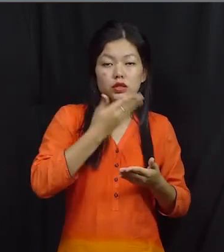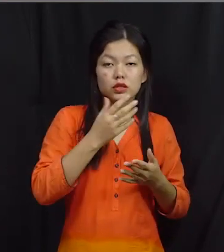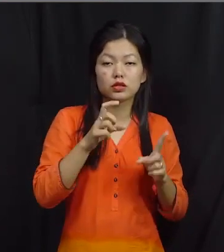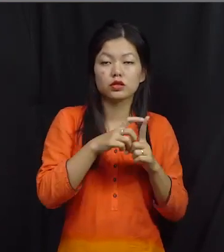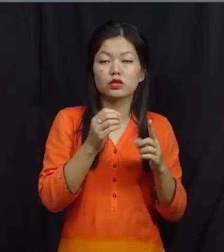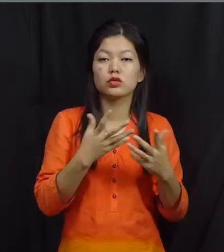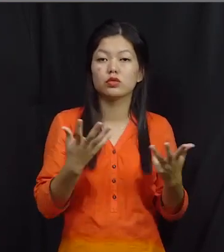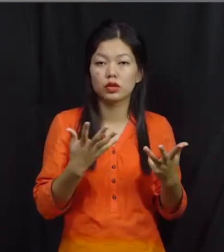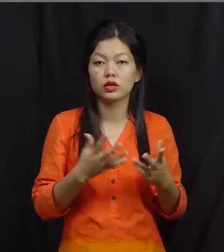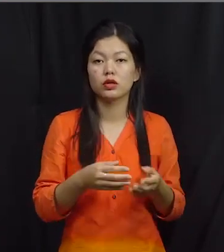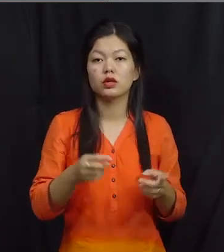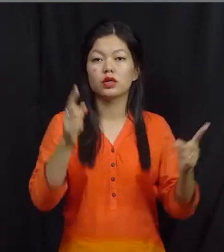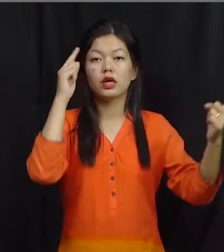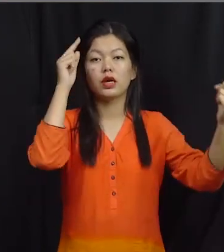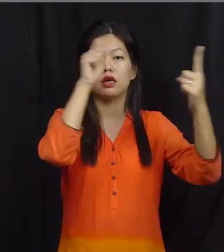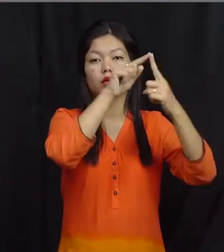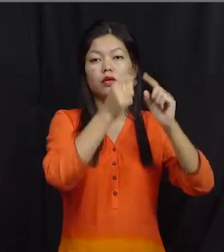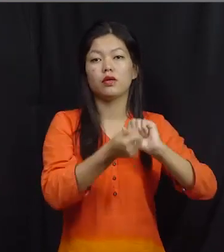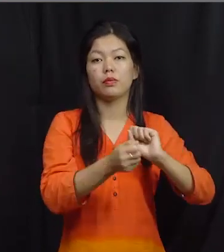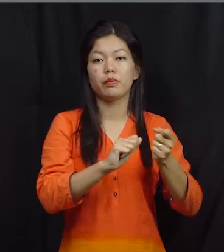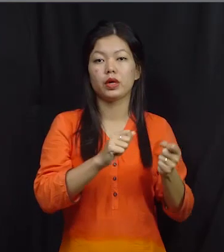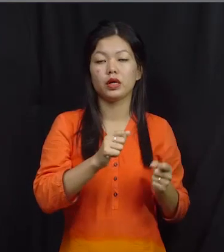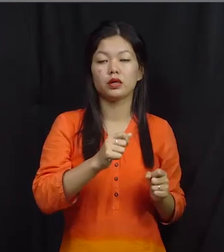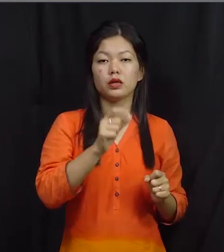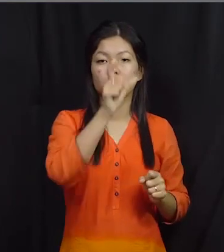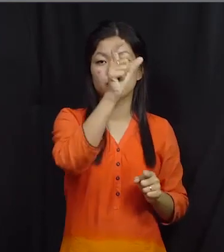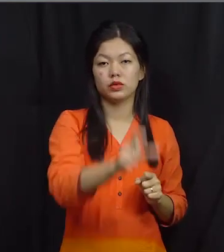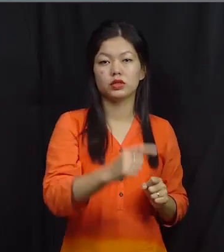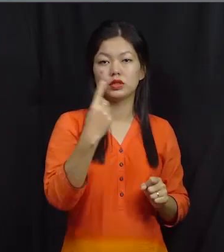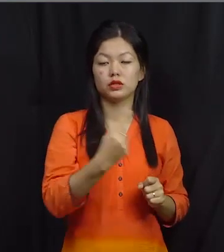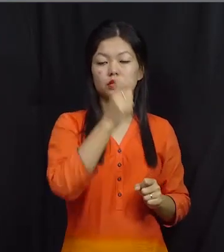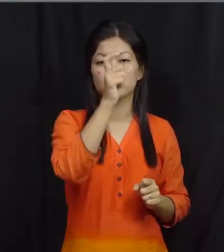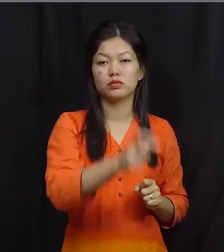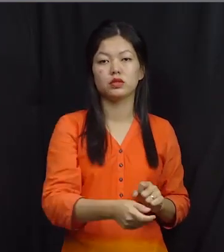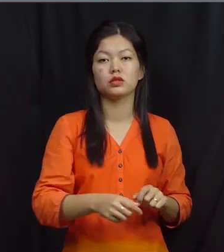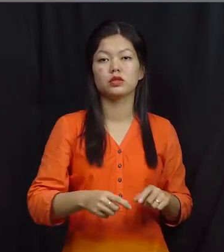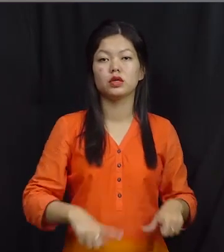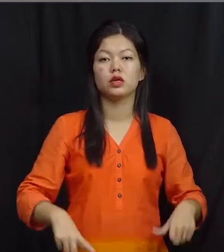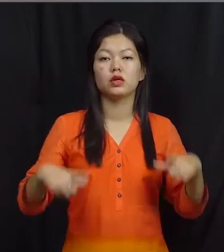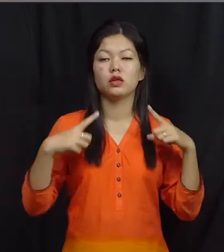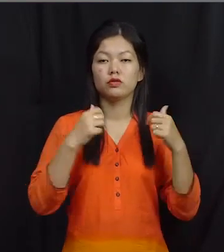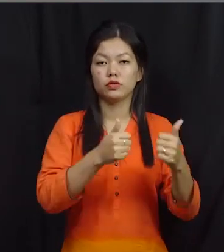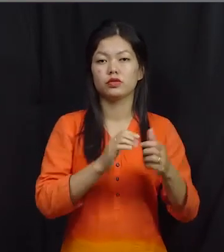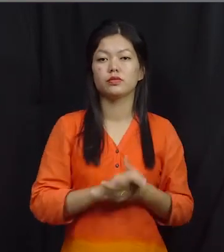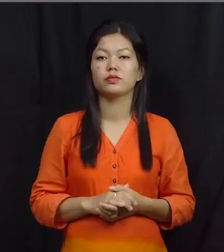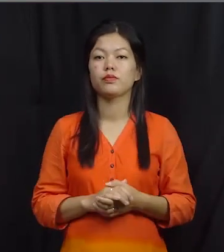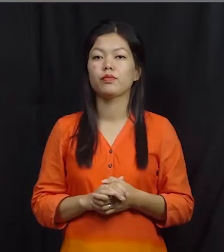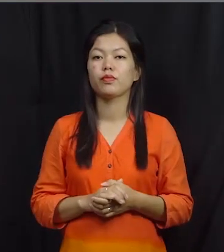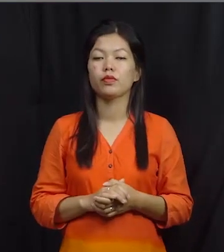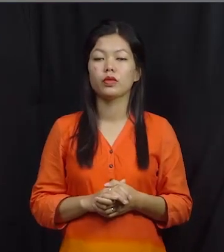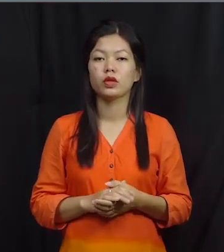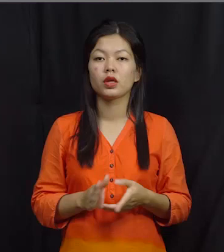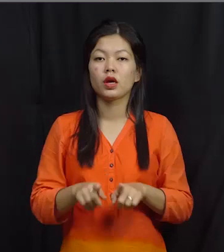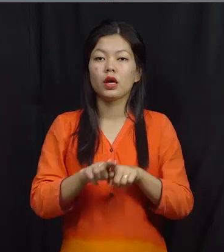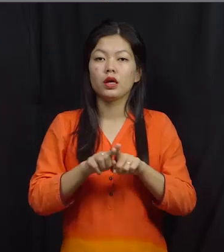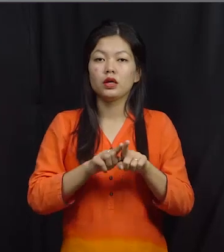And another thing can be efficient functioning of school. So for example, in a certain school, if